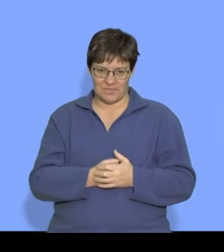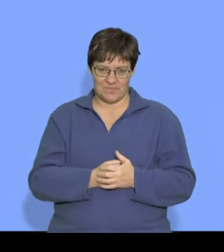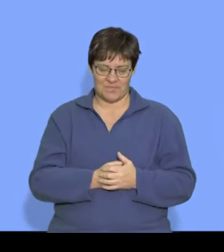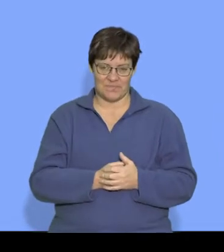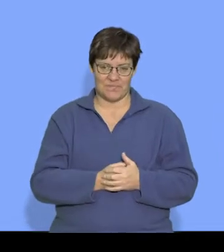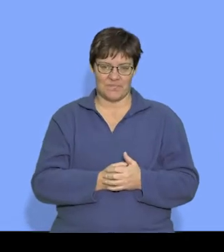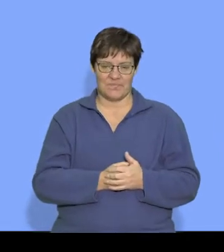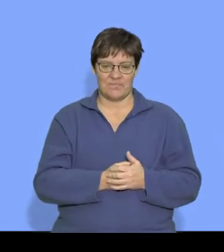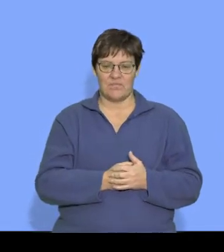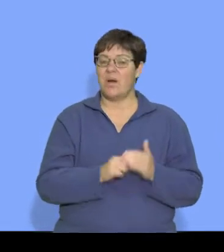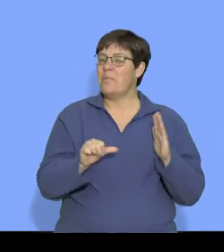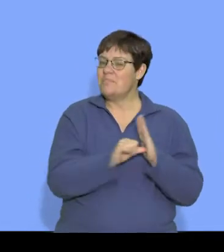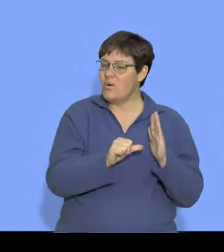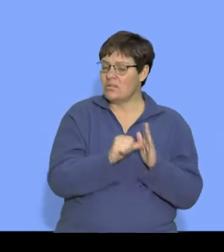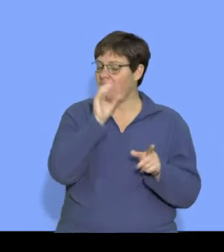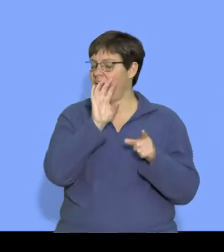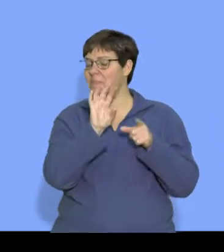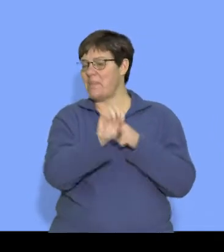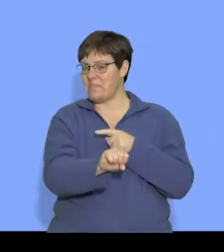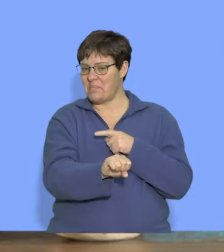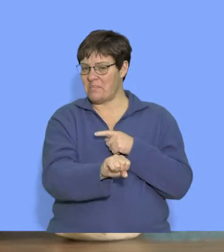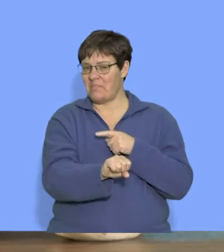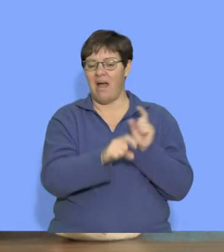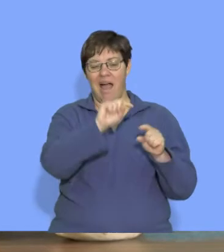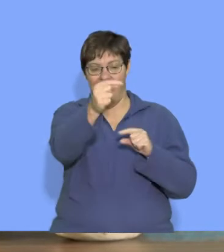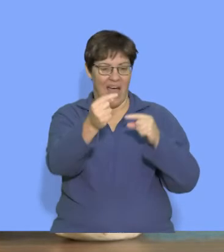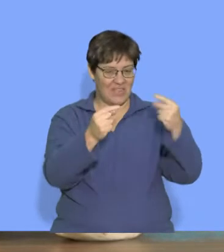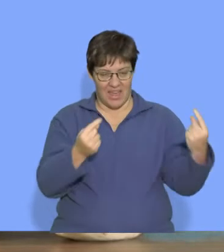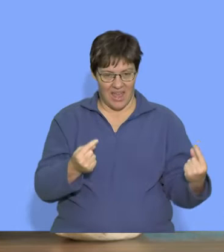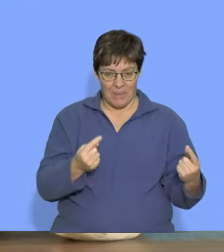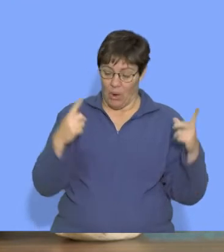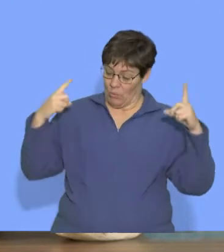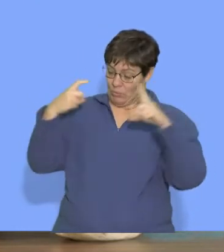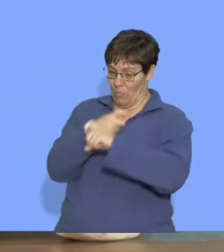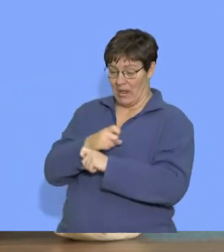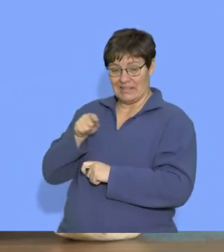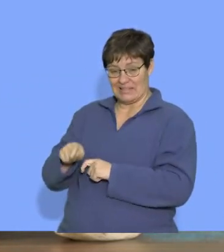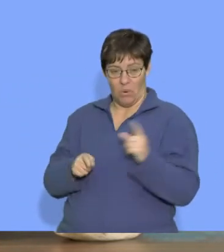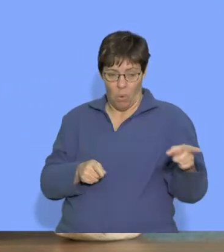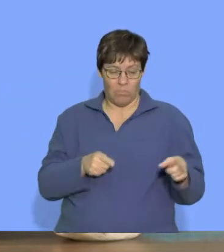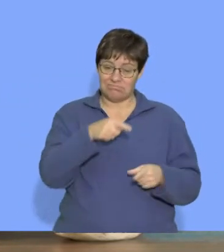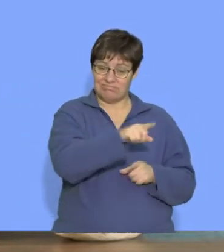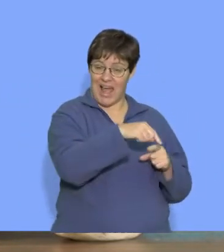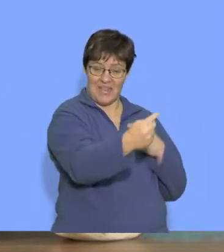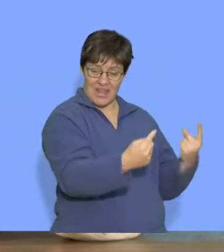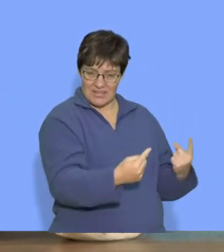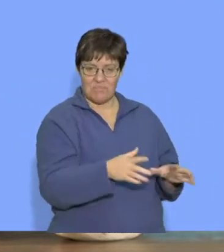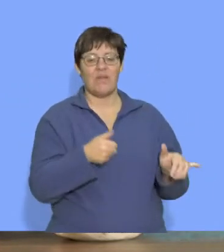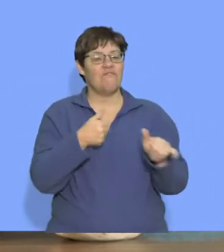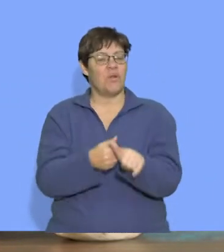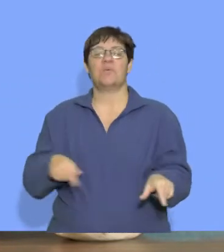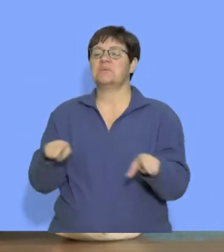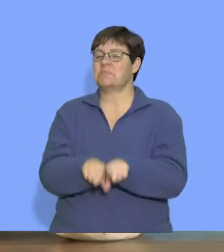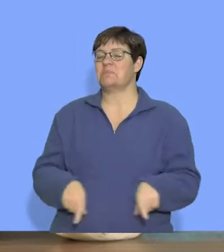nutrition. So again, it's important that we do recognize that there are other organisms not as complex as these, but also follow